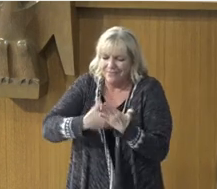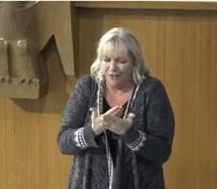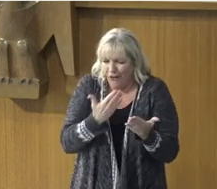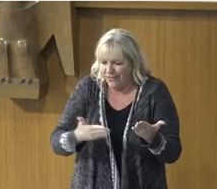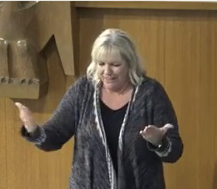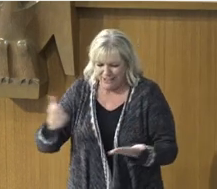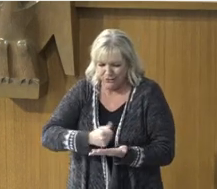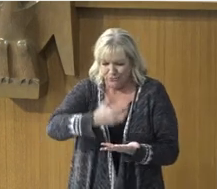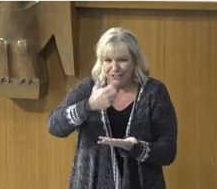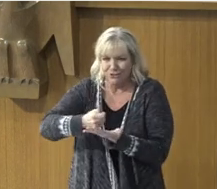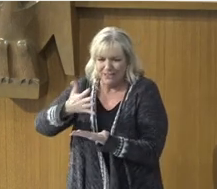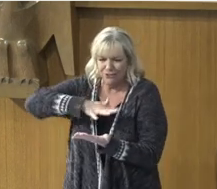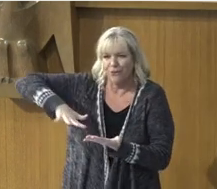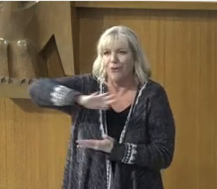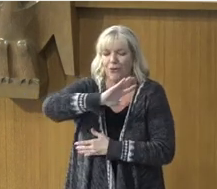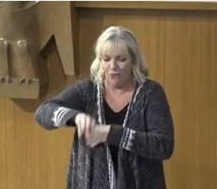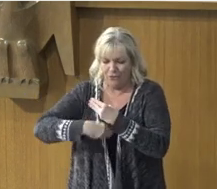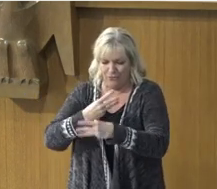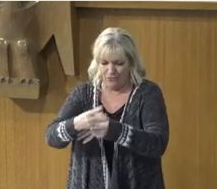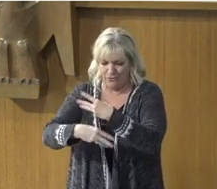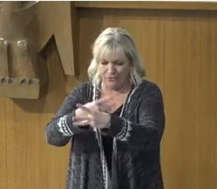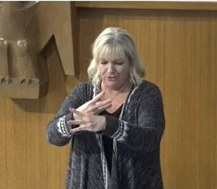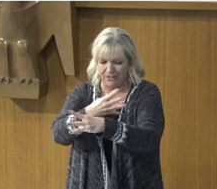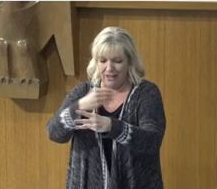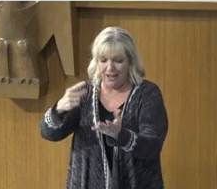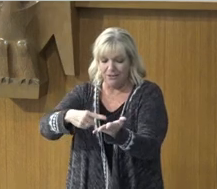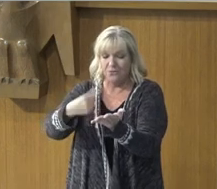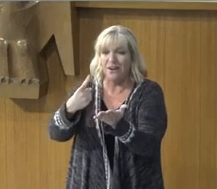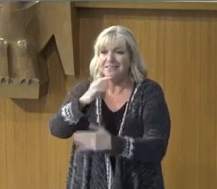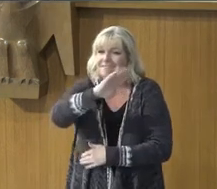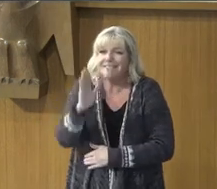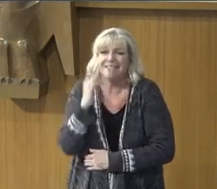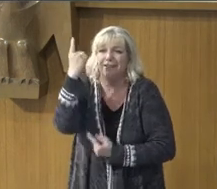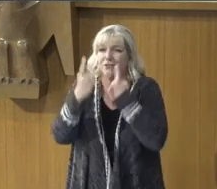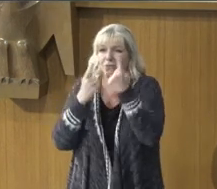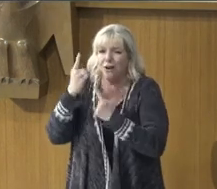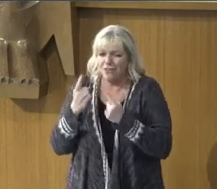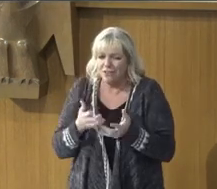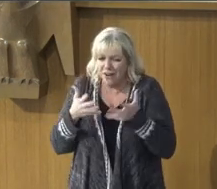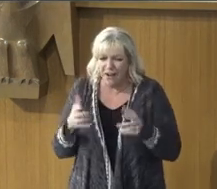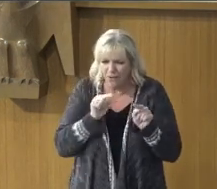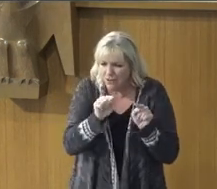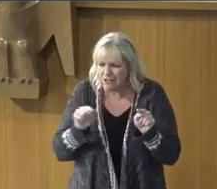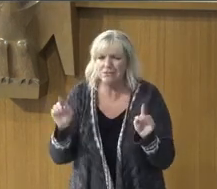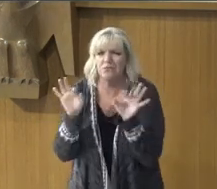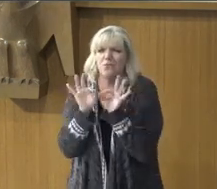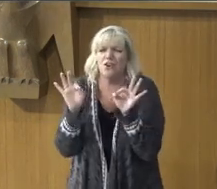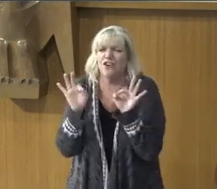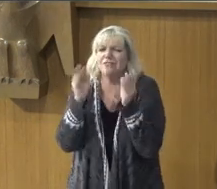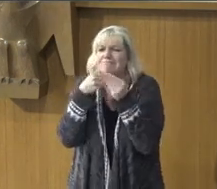around you And for once never wonder what they're worth